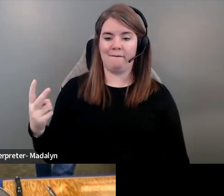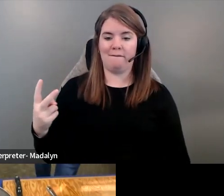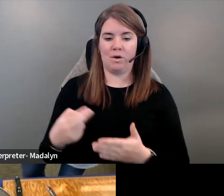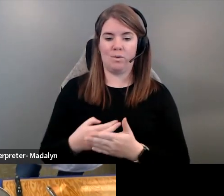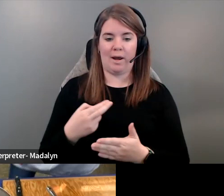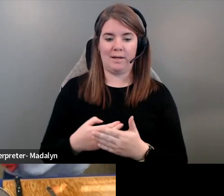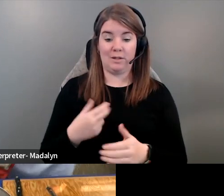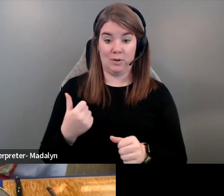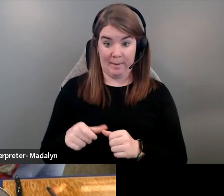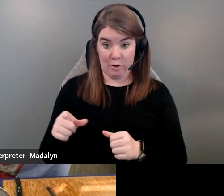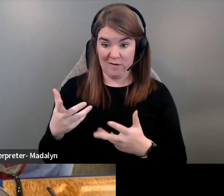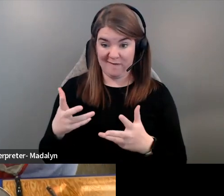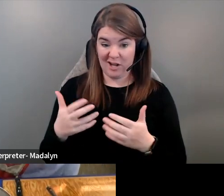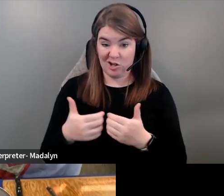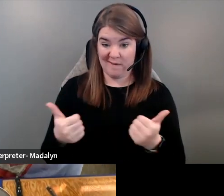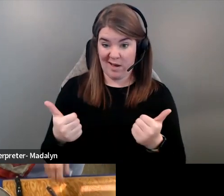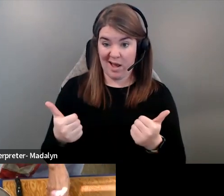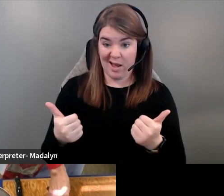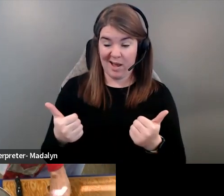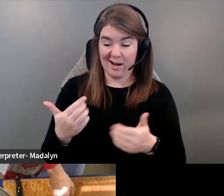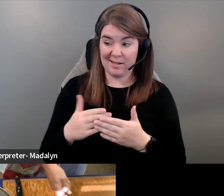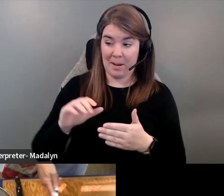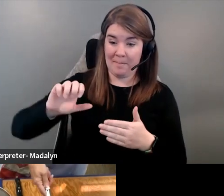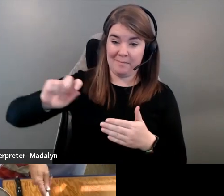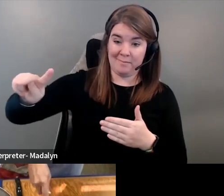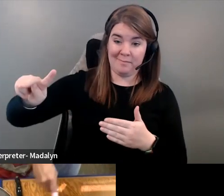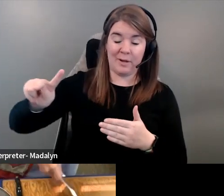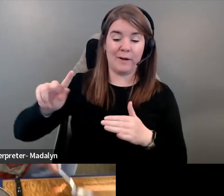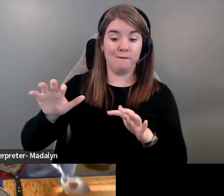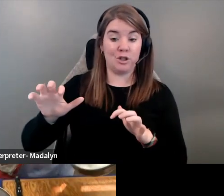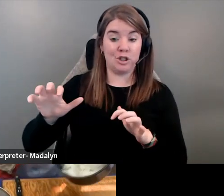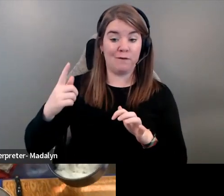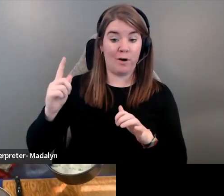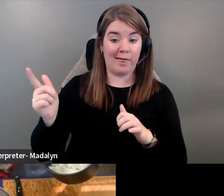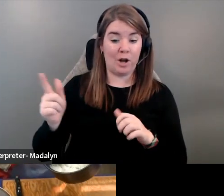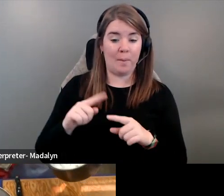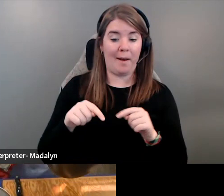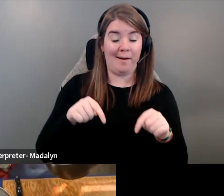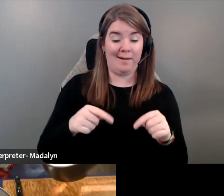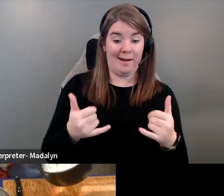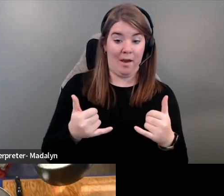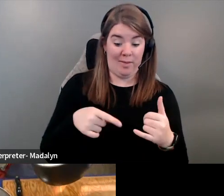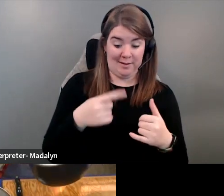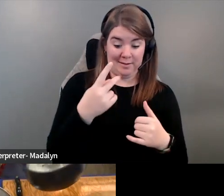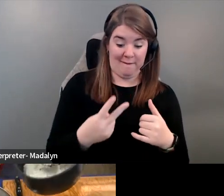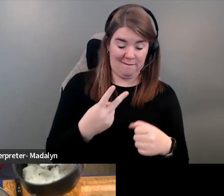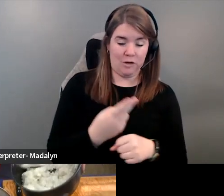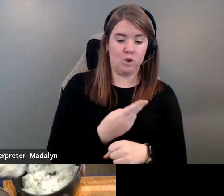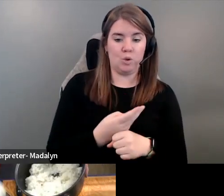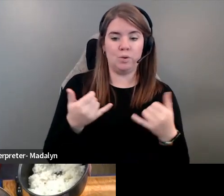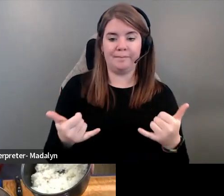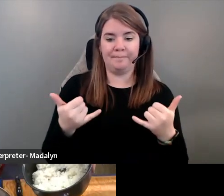Remember, you divided your rice and you put some back in the freezer for a meal later in the week, but this is the part we're going to use right away.